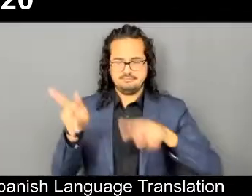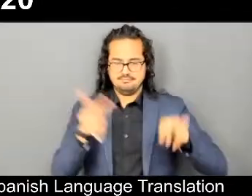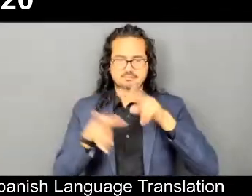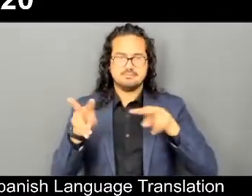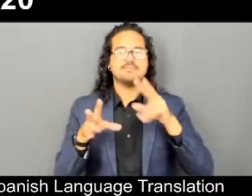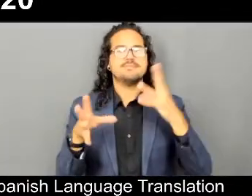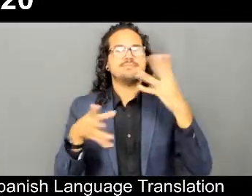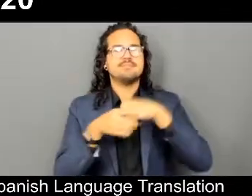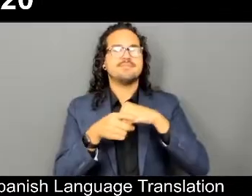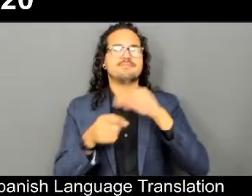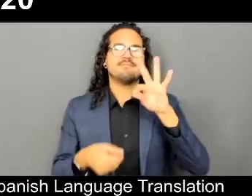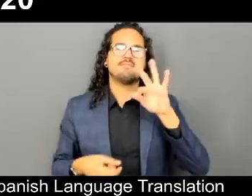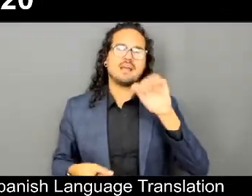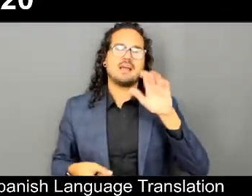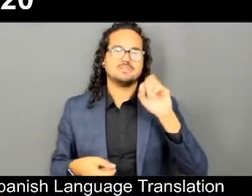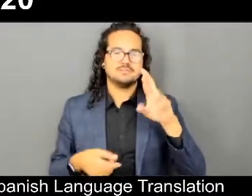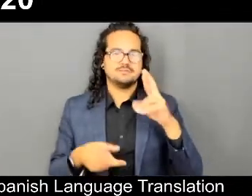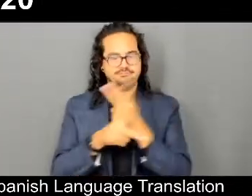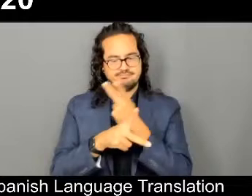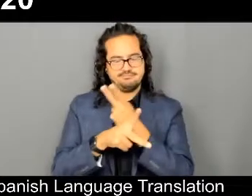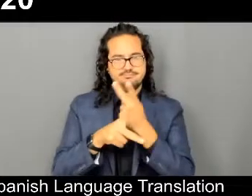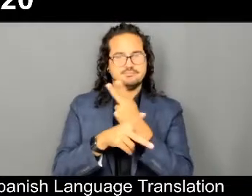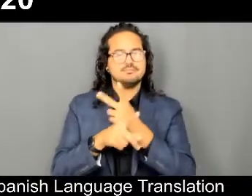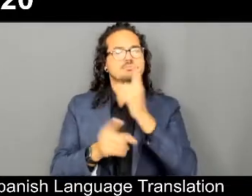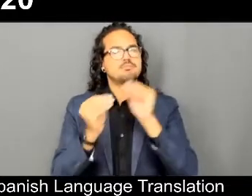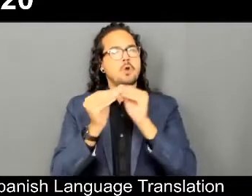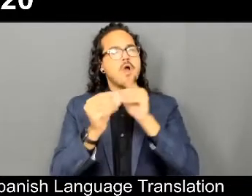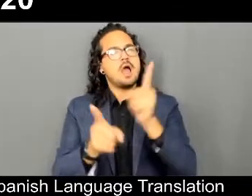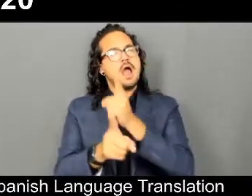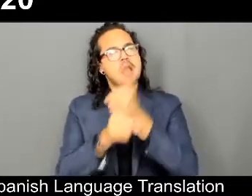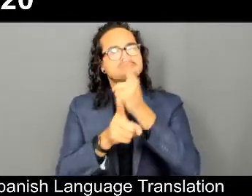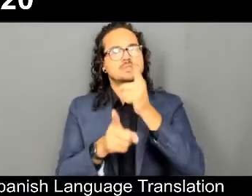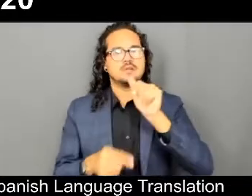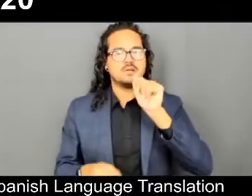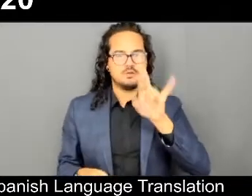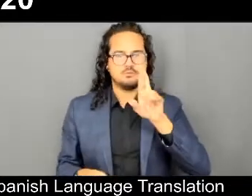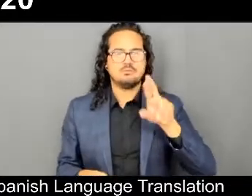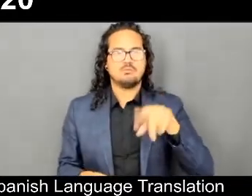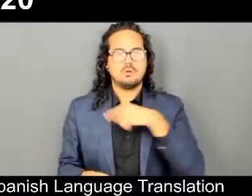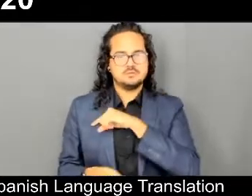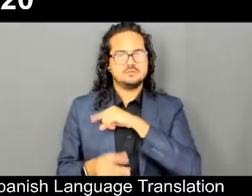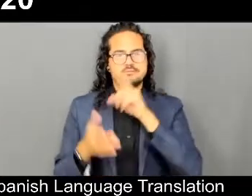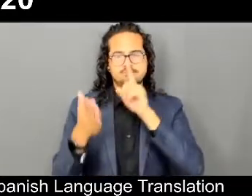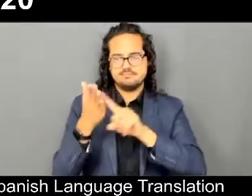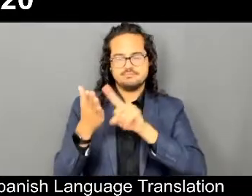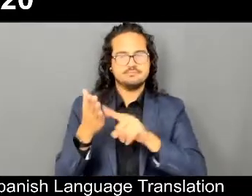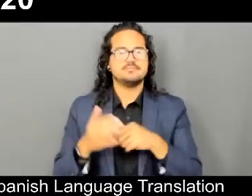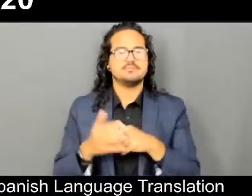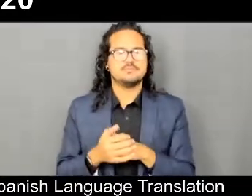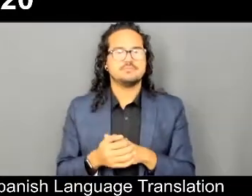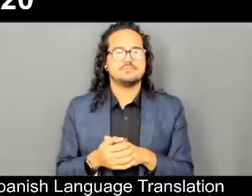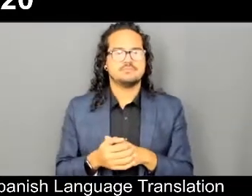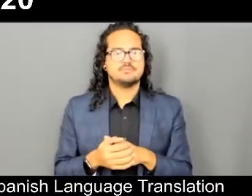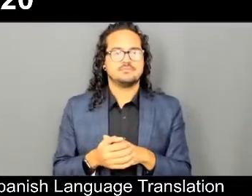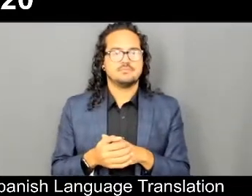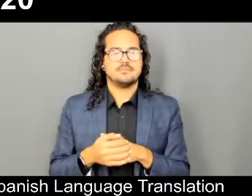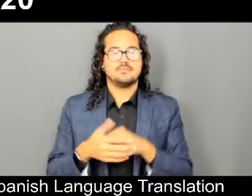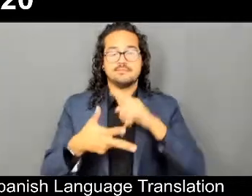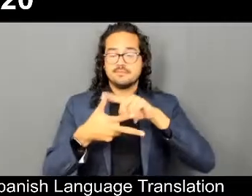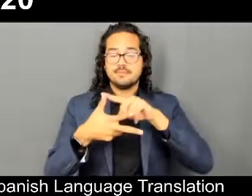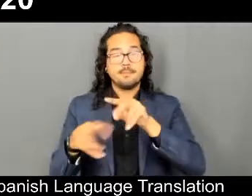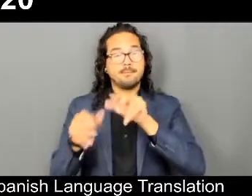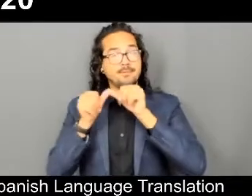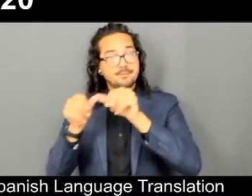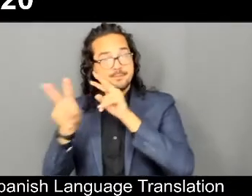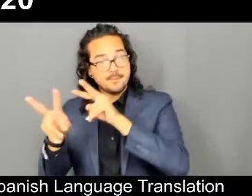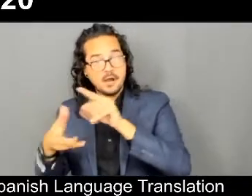temporary monitors and the permanent monitors all in one spot. So I'd recommend, if you want more accurate values, like right